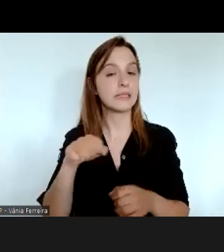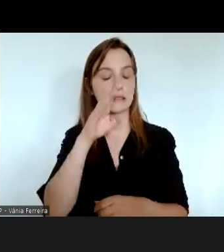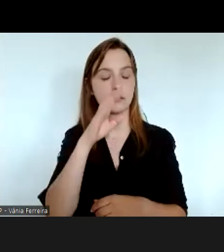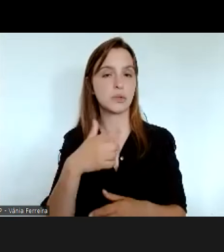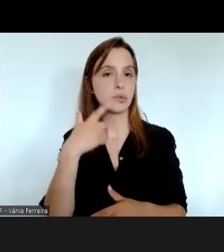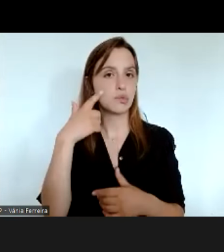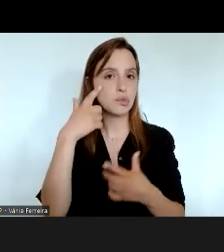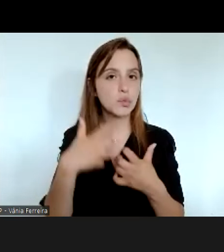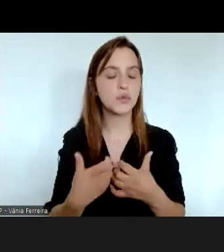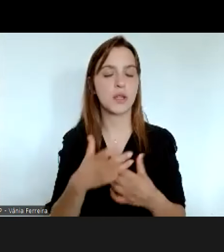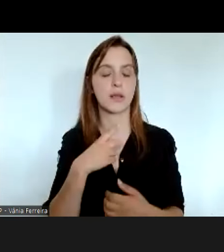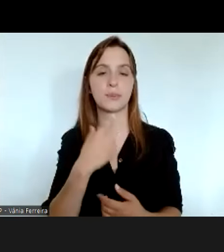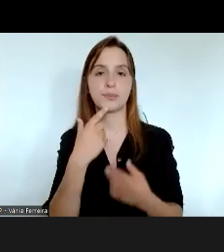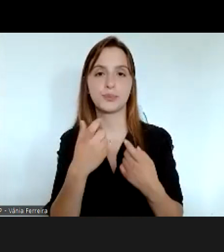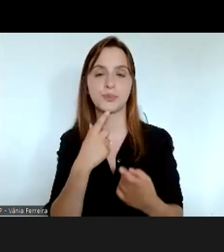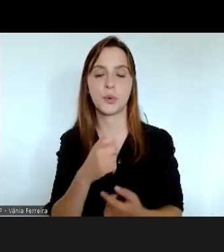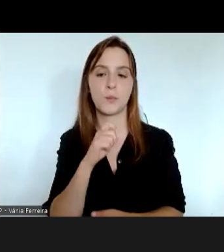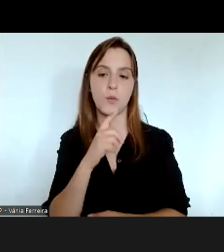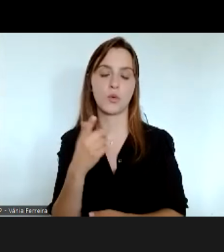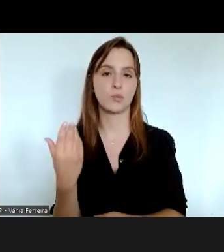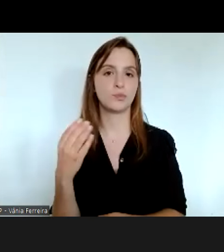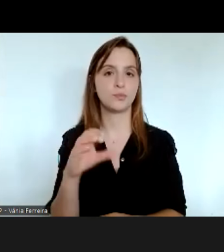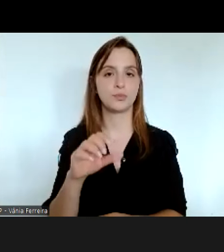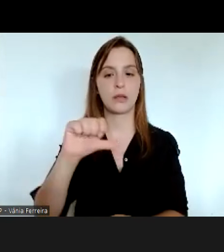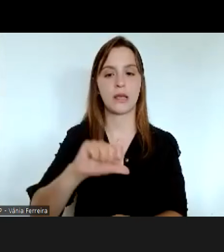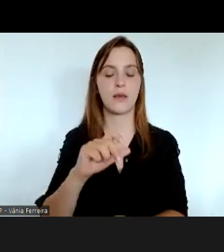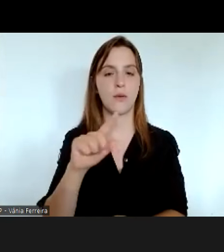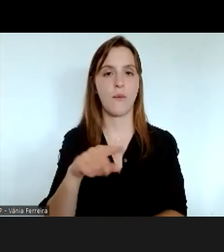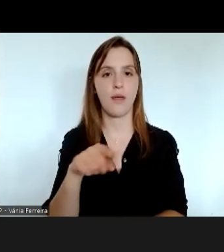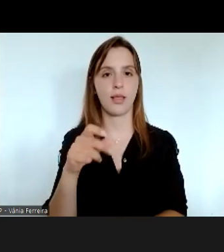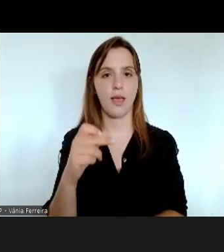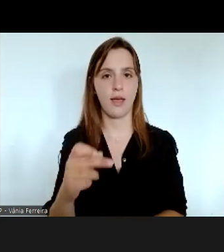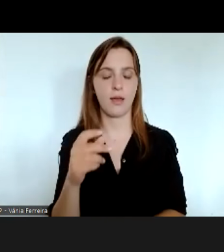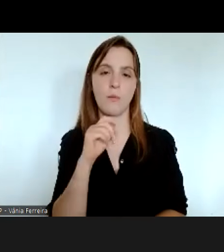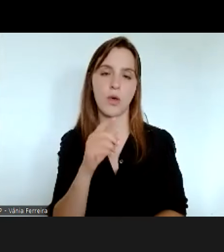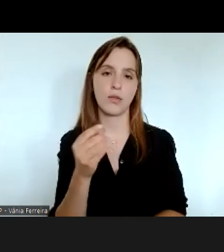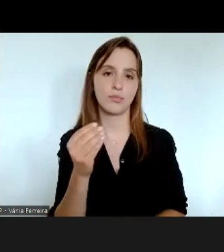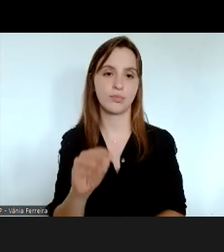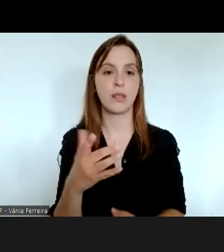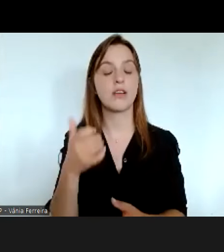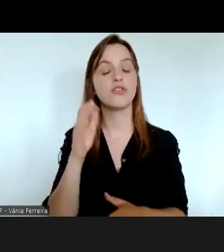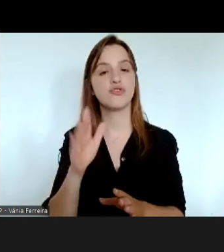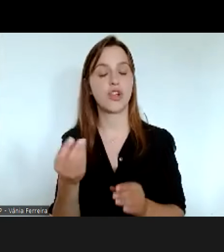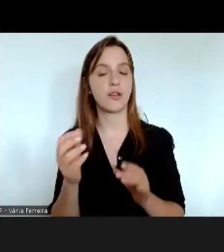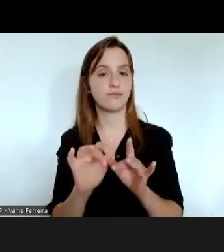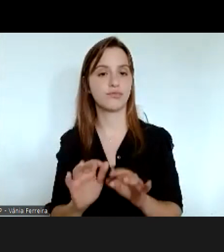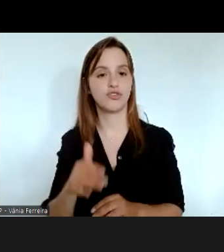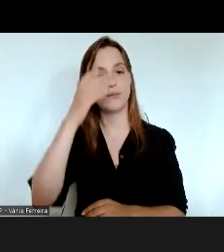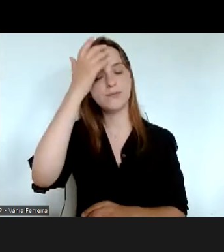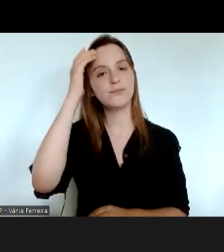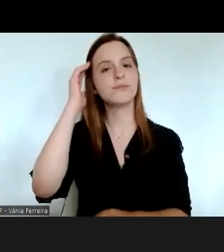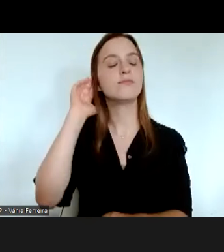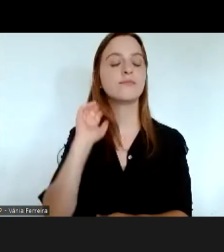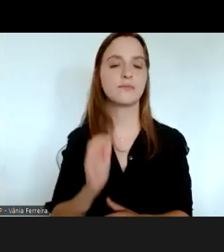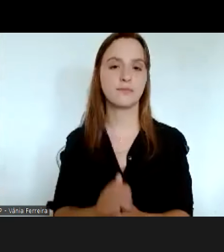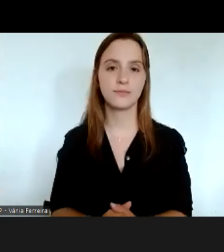share anything, you can post it in the Q&A section. And Martina, someone wrote already that the numbers